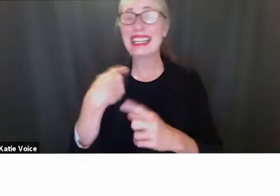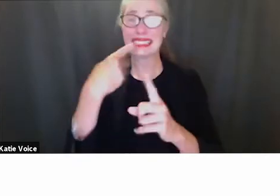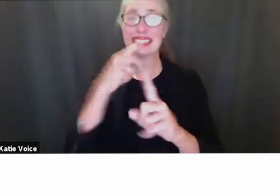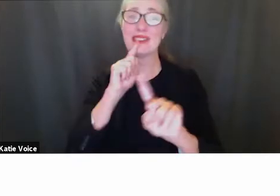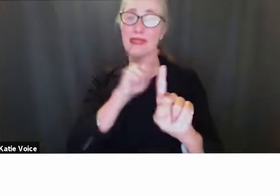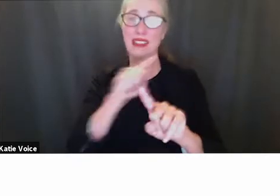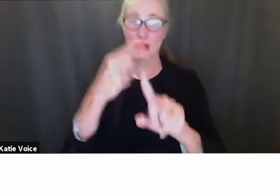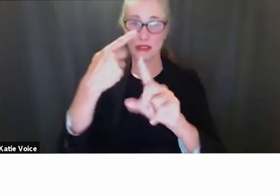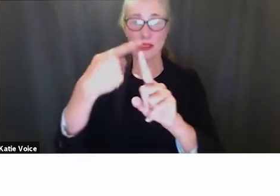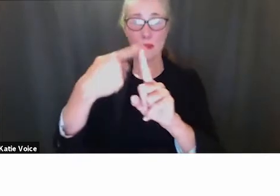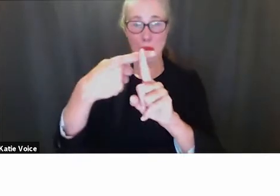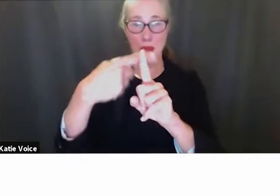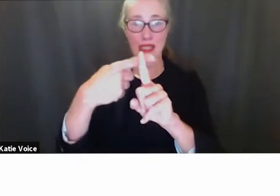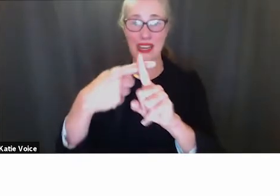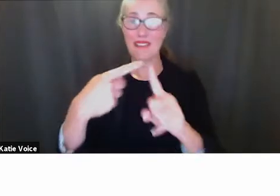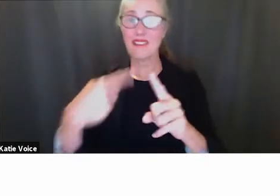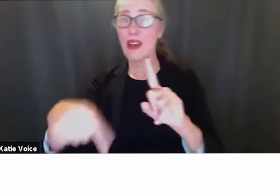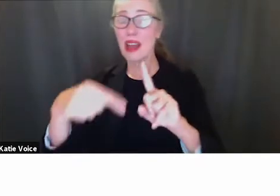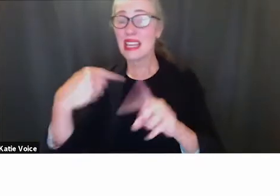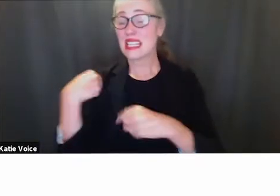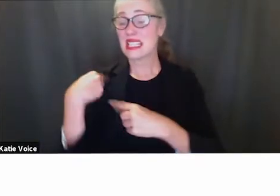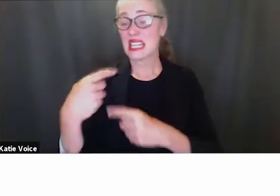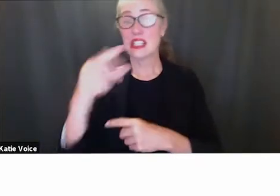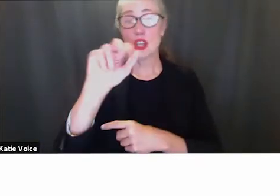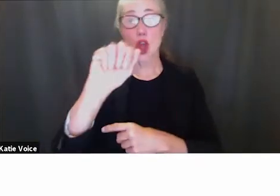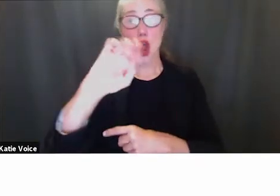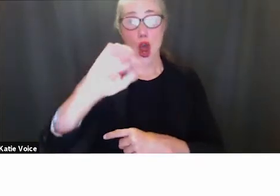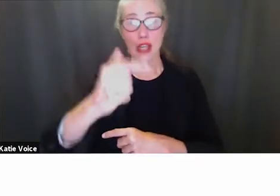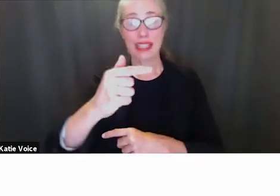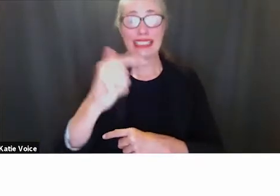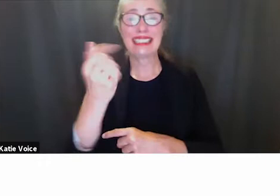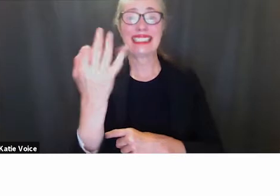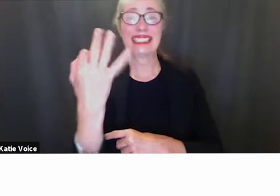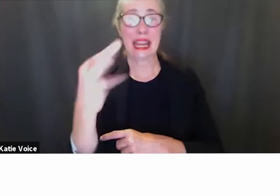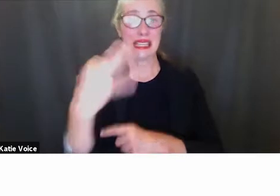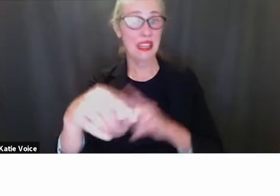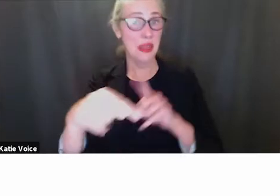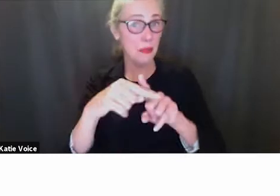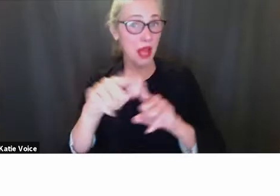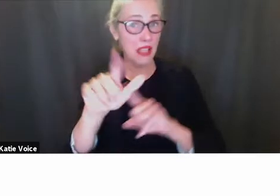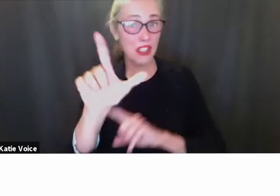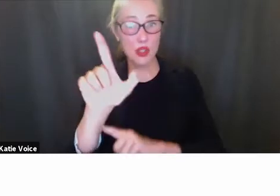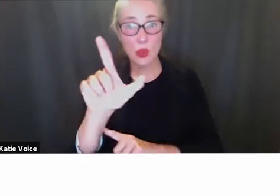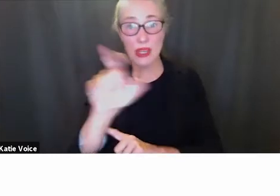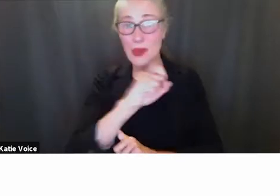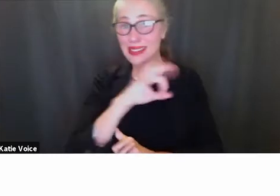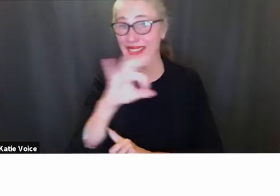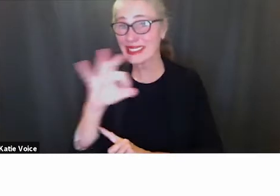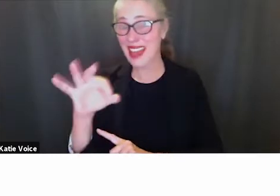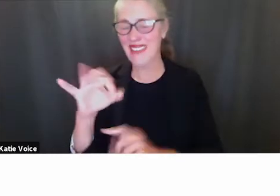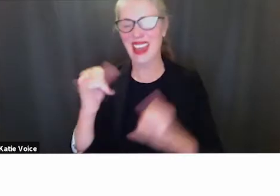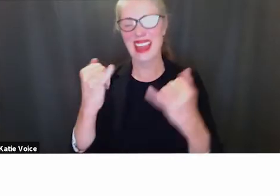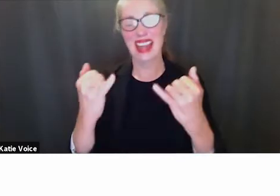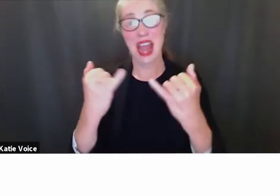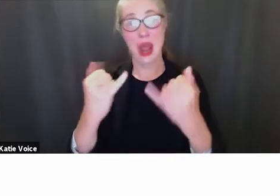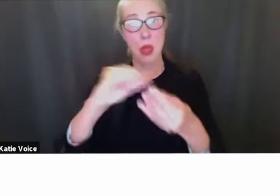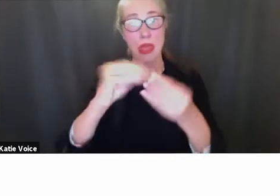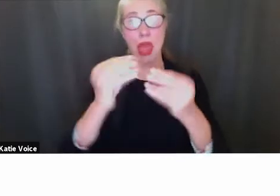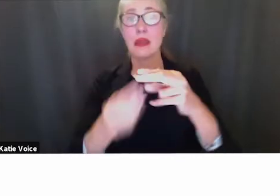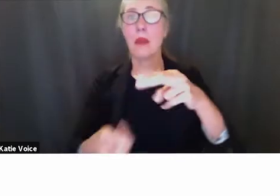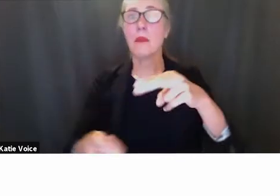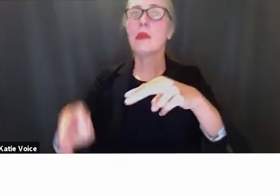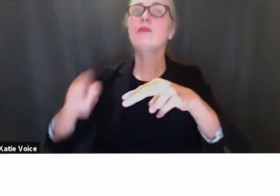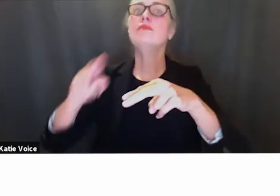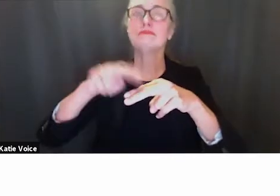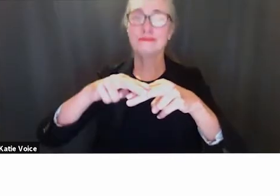members. At this time, that number has actually gone up, and I'm going to show